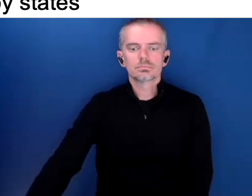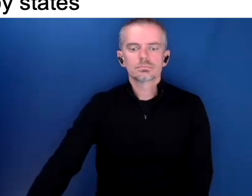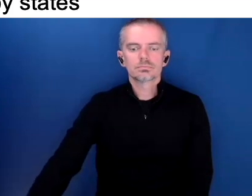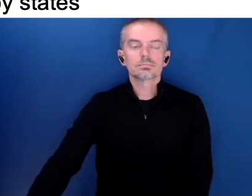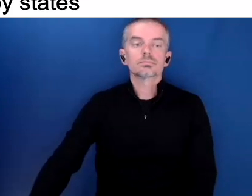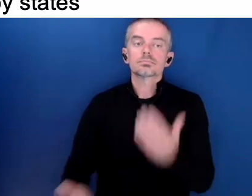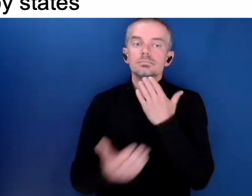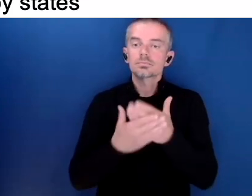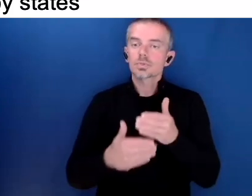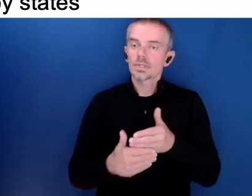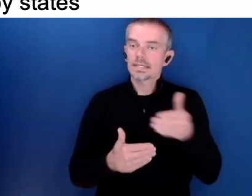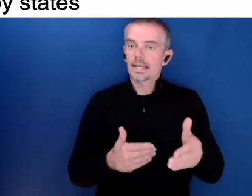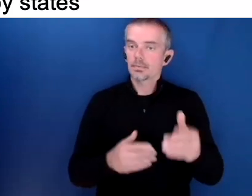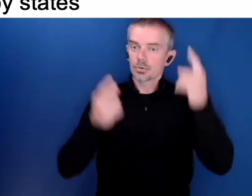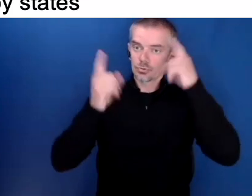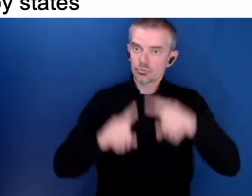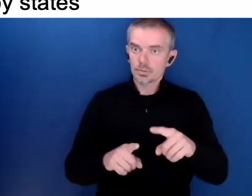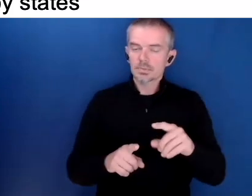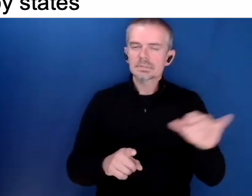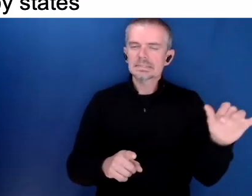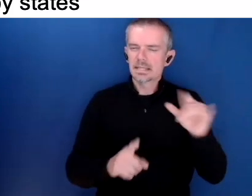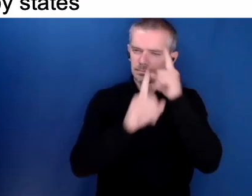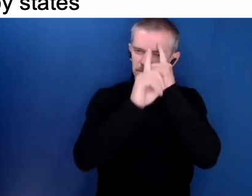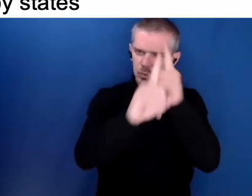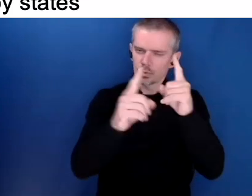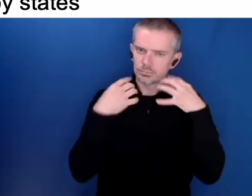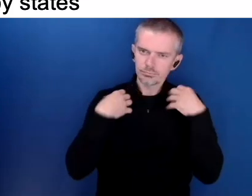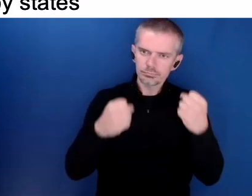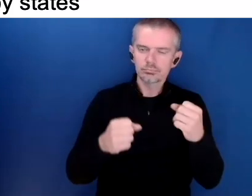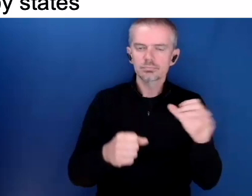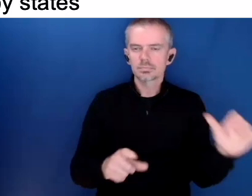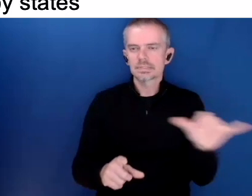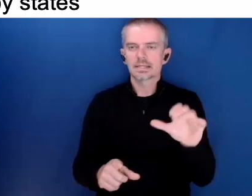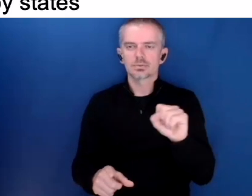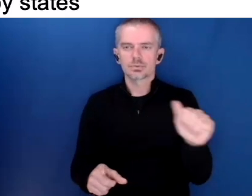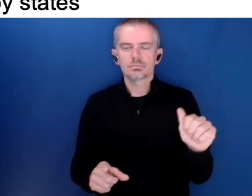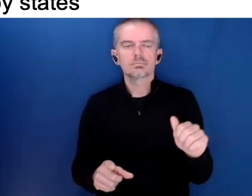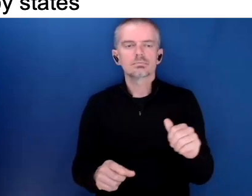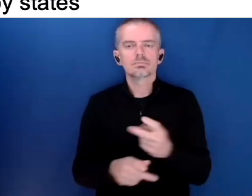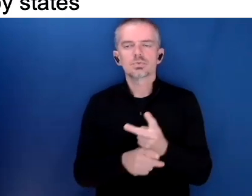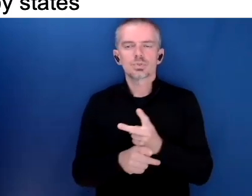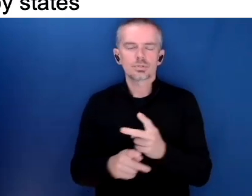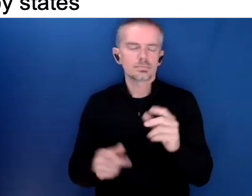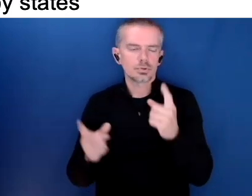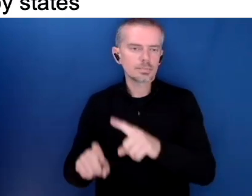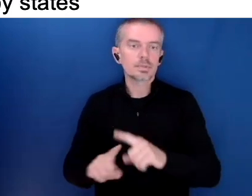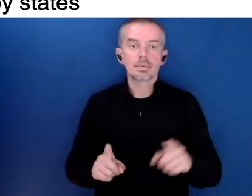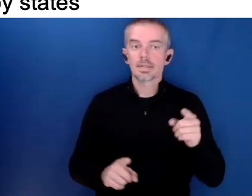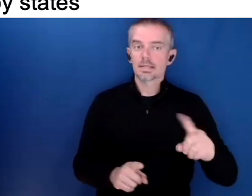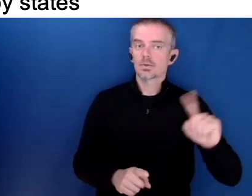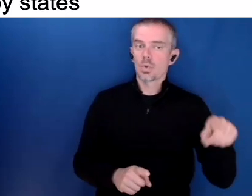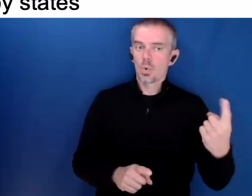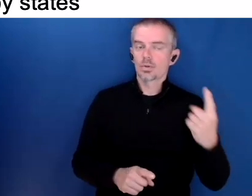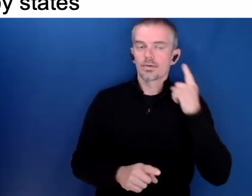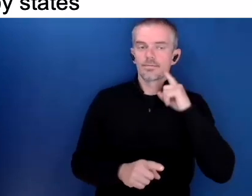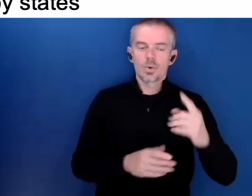Good neighbor agreements have similar restoration-focused objectives as stewardship agreements, but they are used exclusively for partnerships between the Forest Service